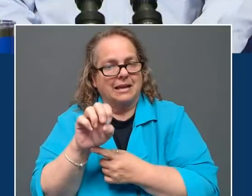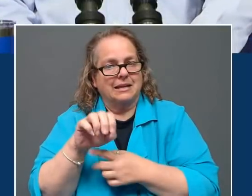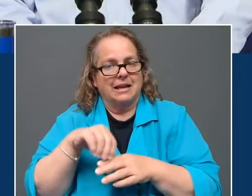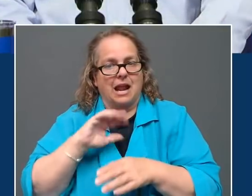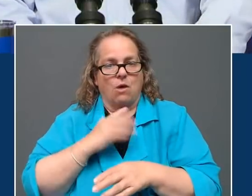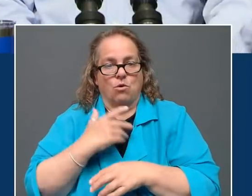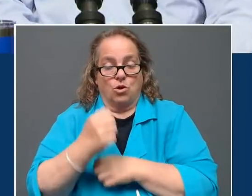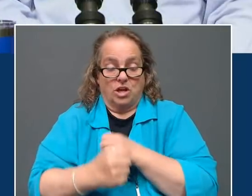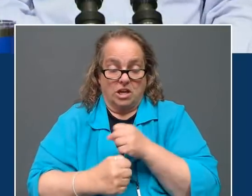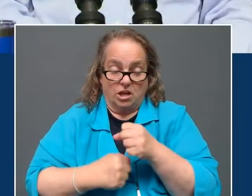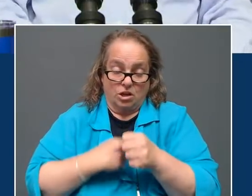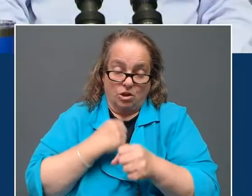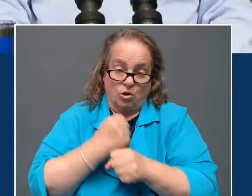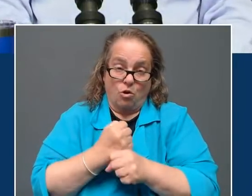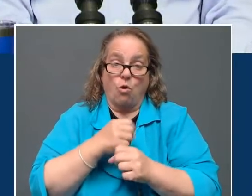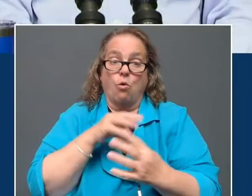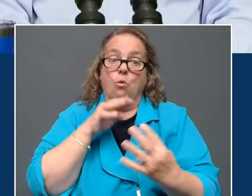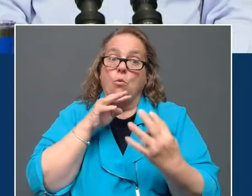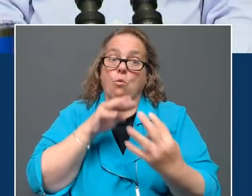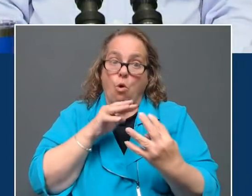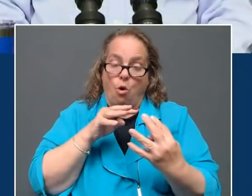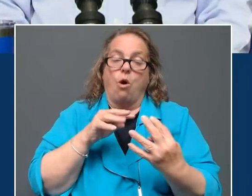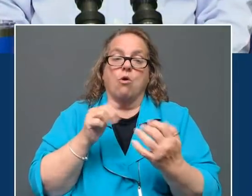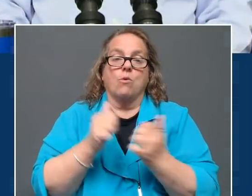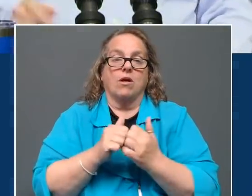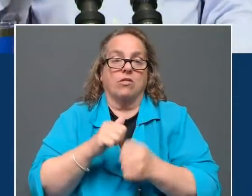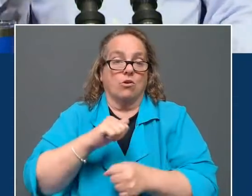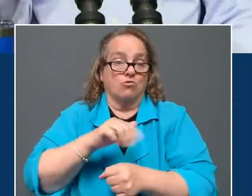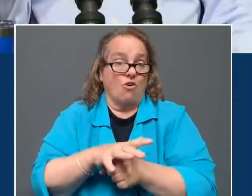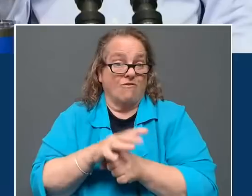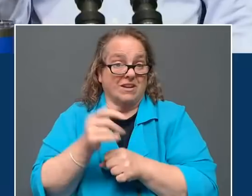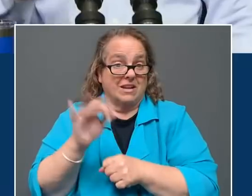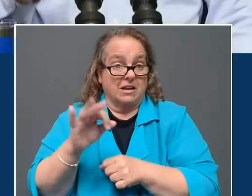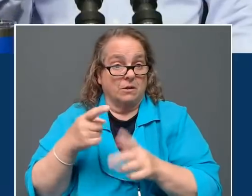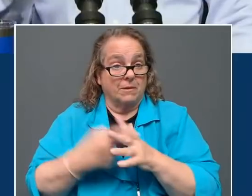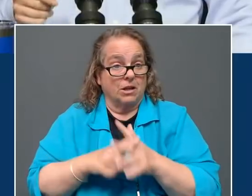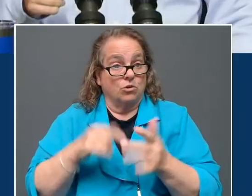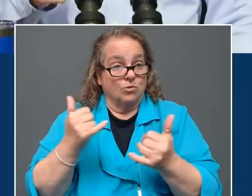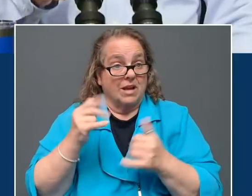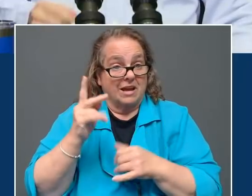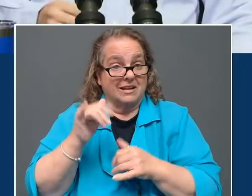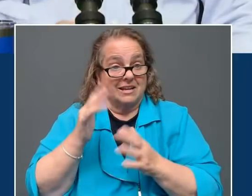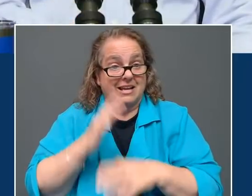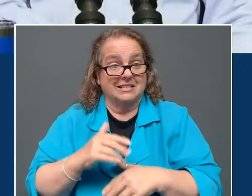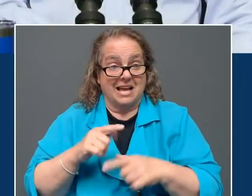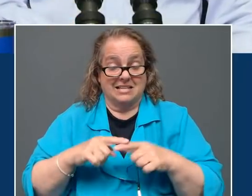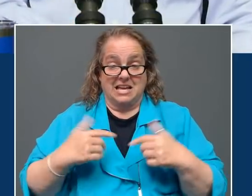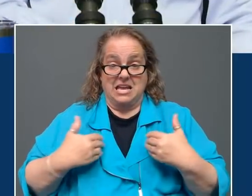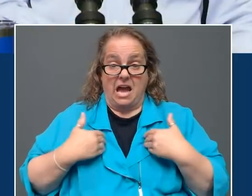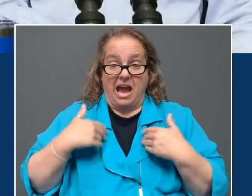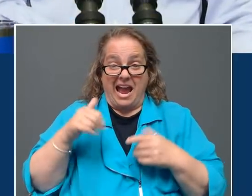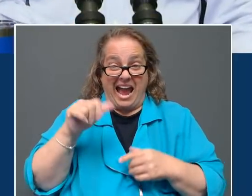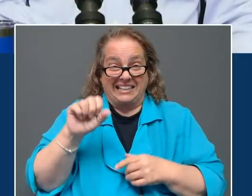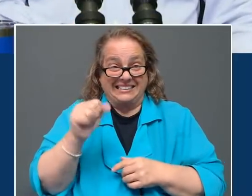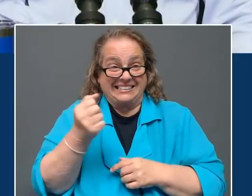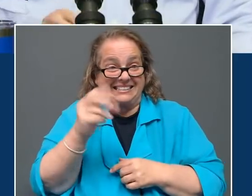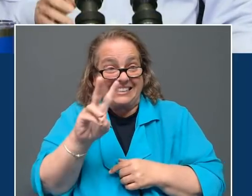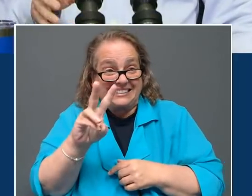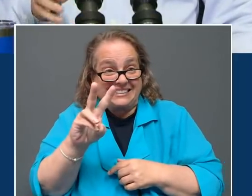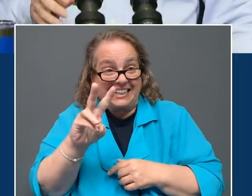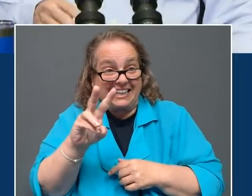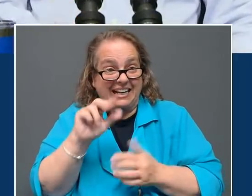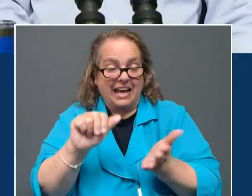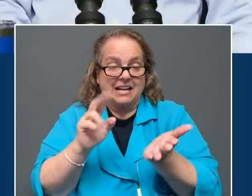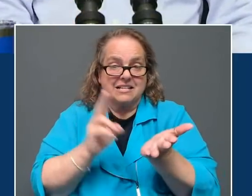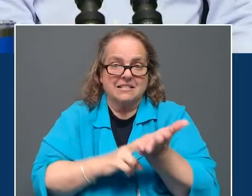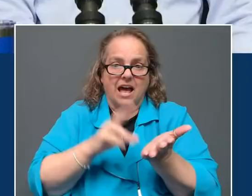plus war against COVID-19. Beginning today, Kentuckians as young as 16 can sign up or can actually go in